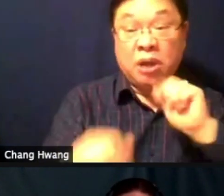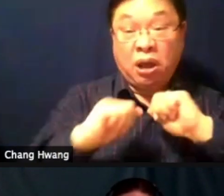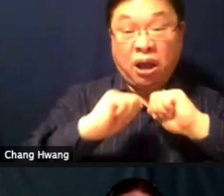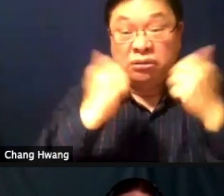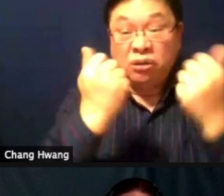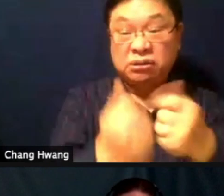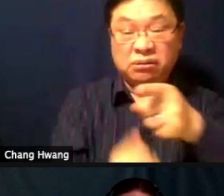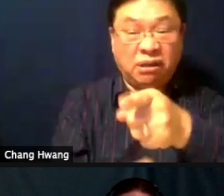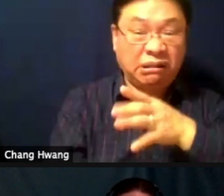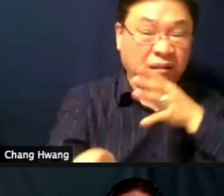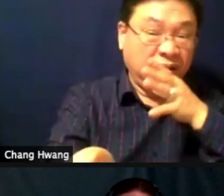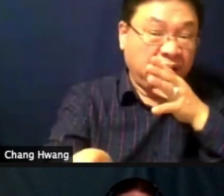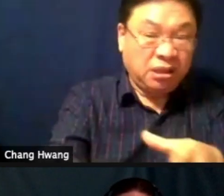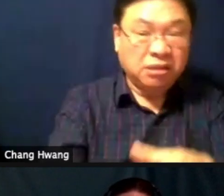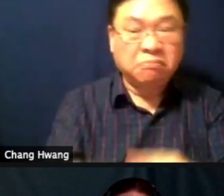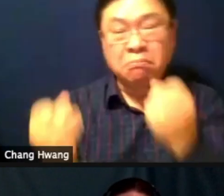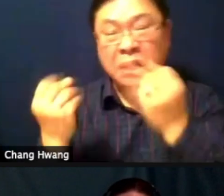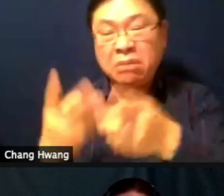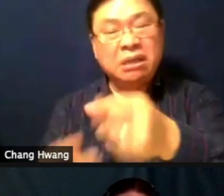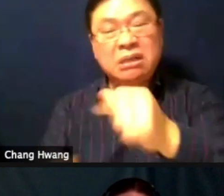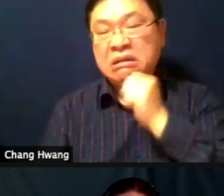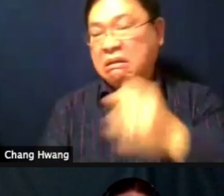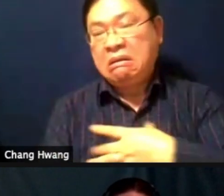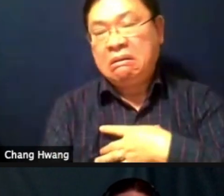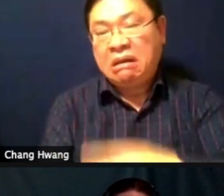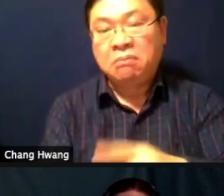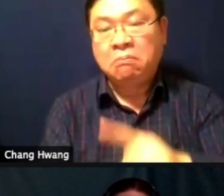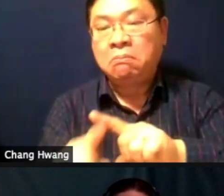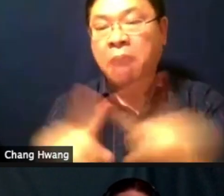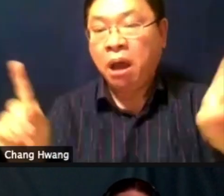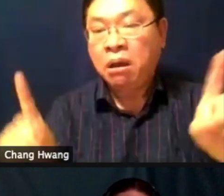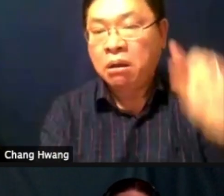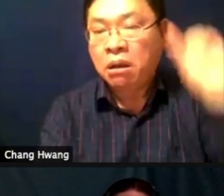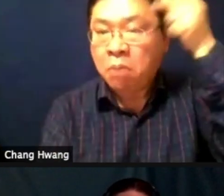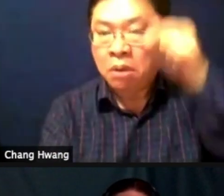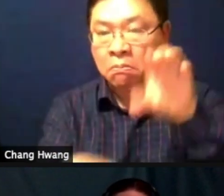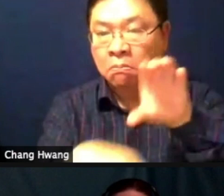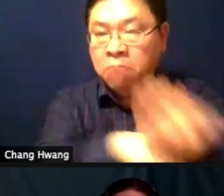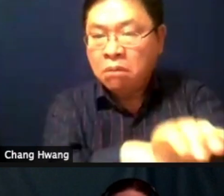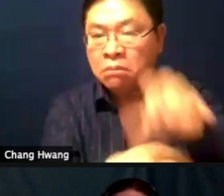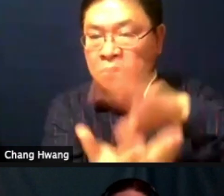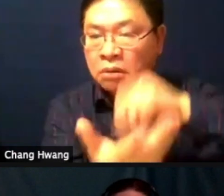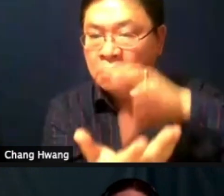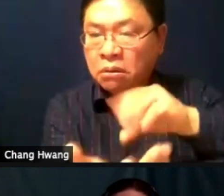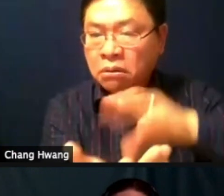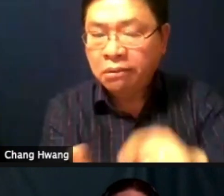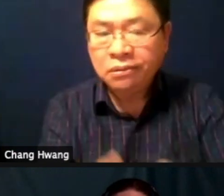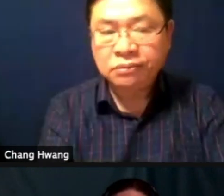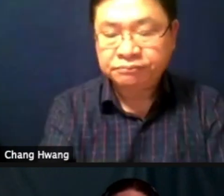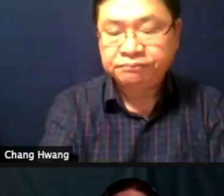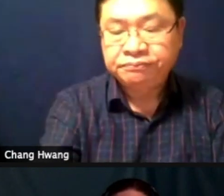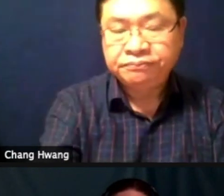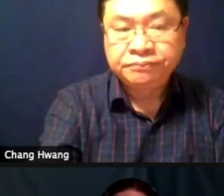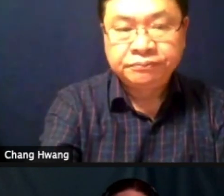this book. I am not a fan of this book. I dislike it very much. It was disliked because it was a one-to-one